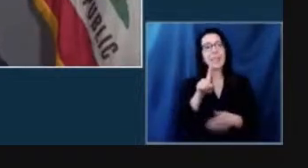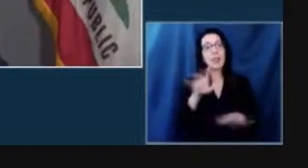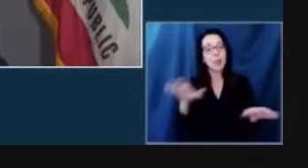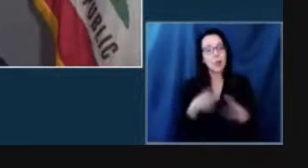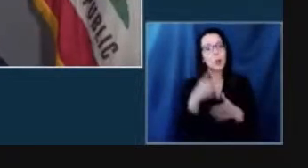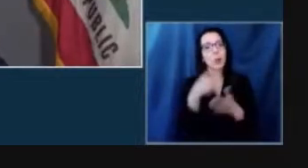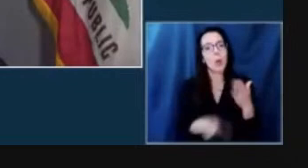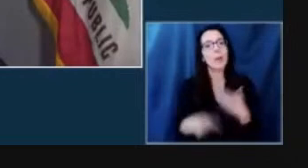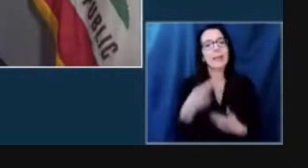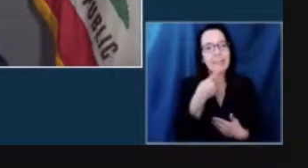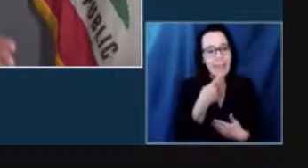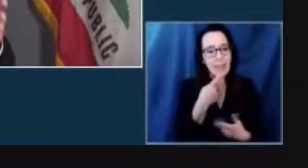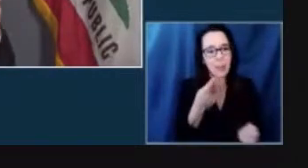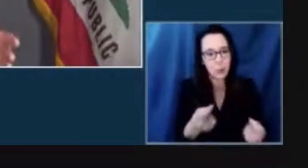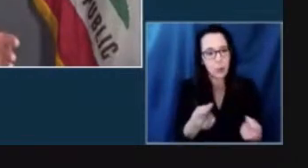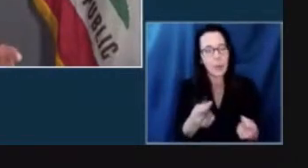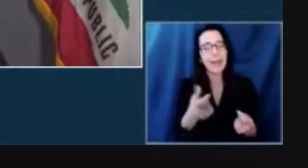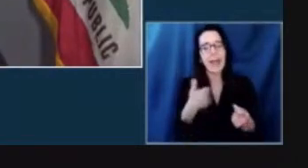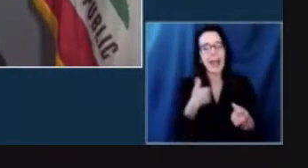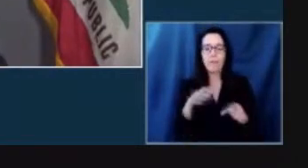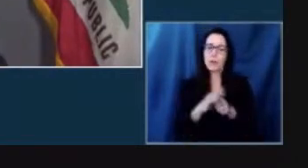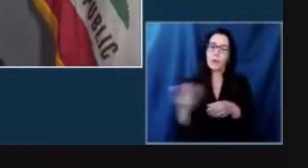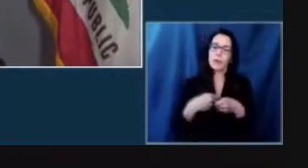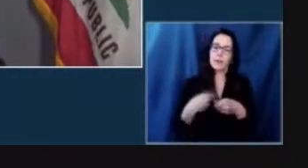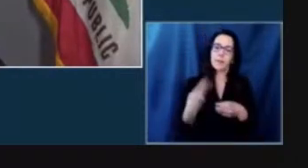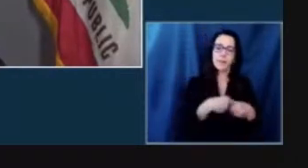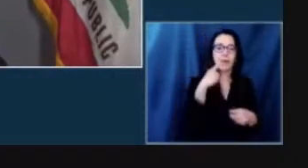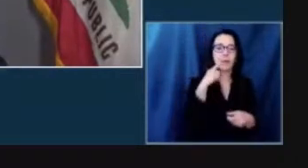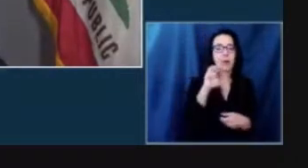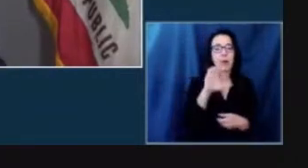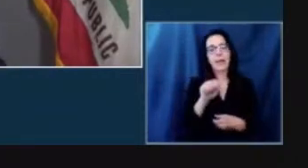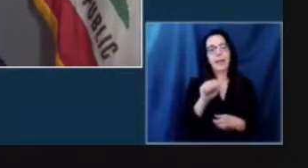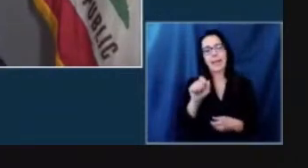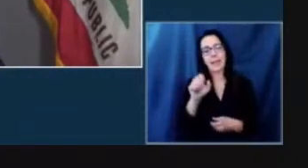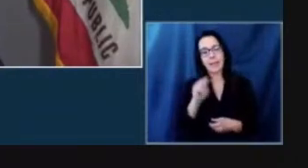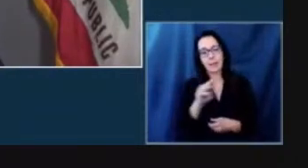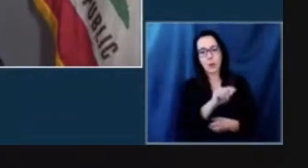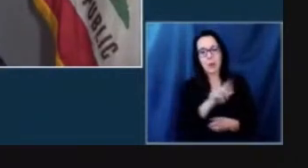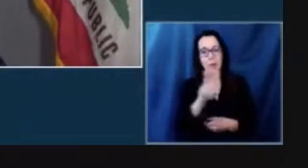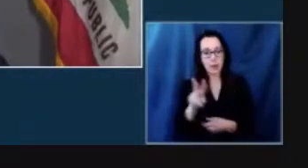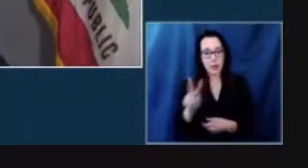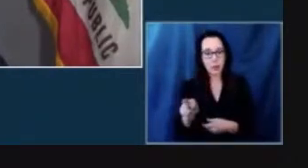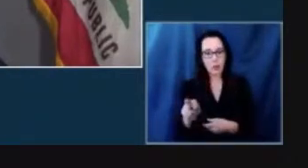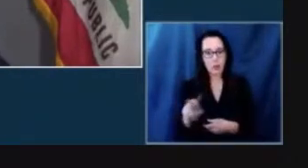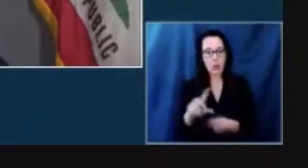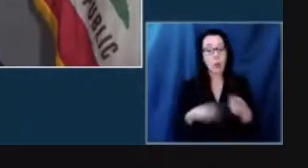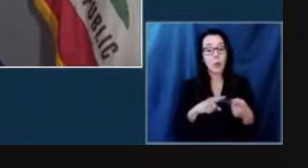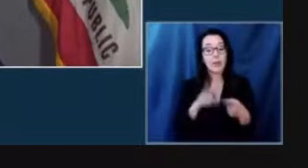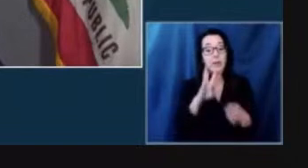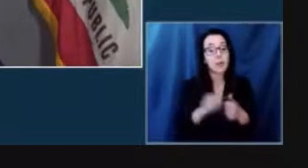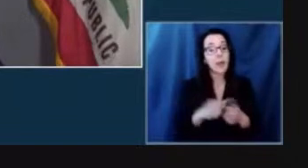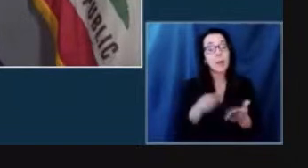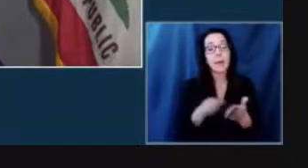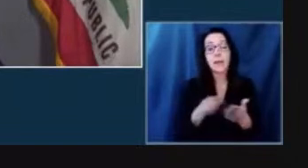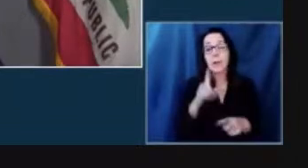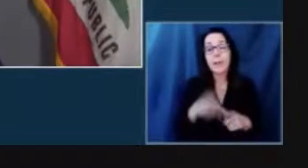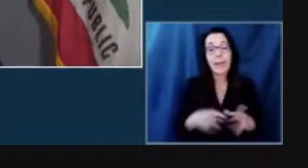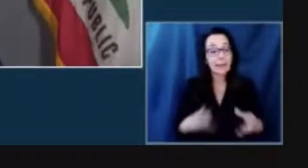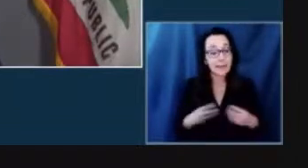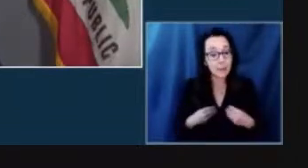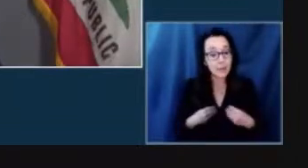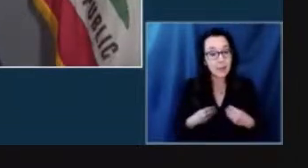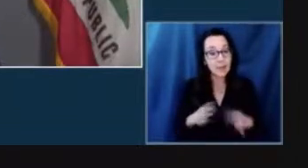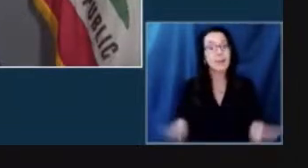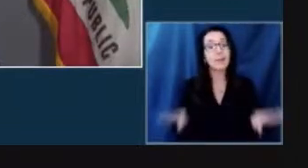CADEM 2022. And when we talk about what money we cannot take, it is important that we also talk about what money we